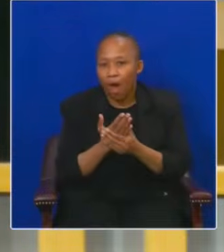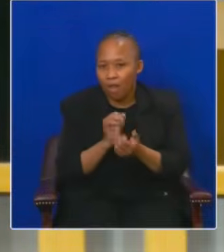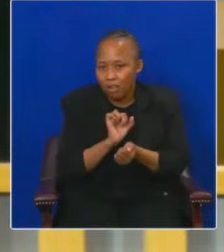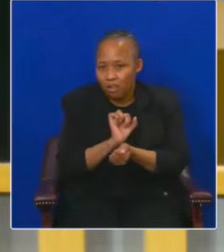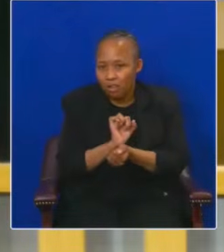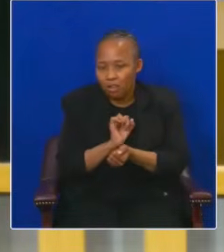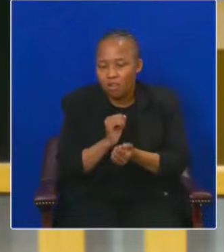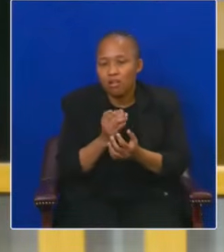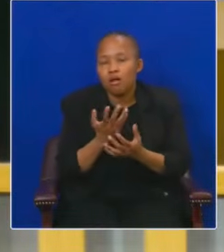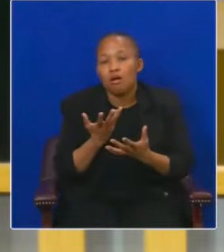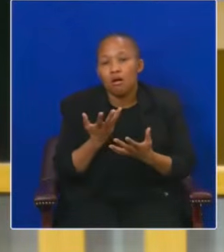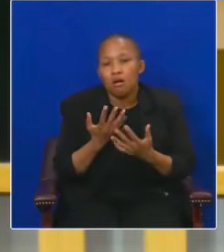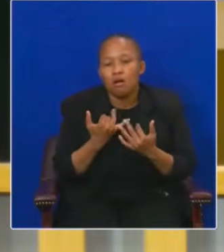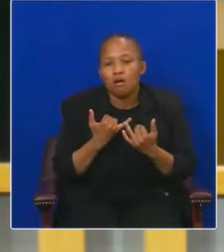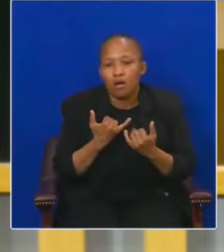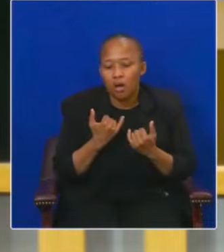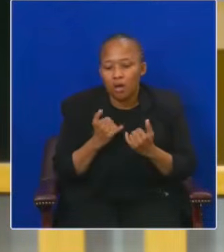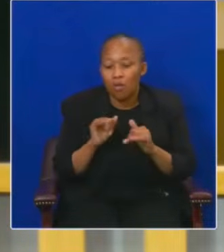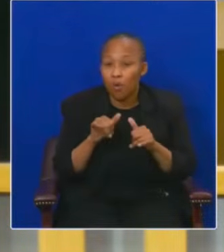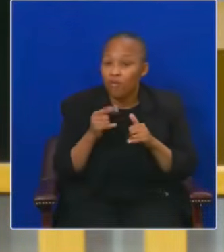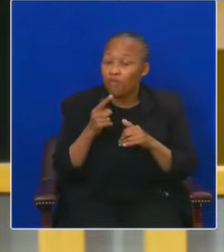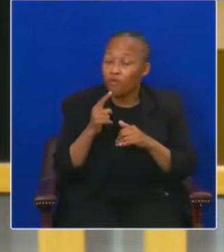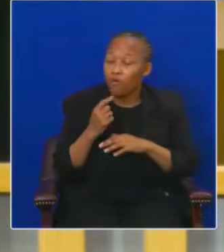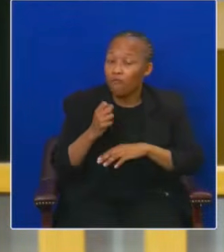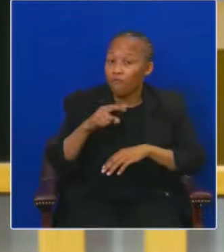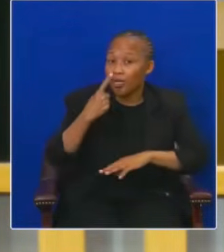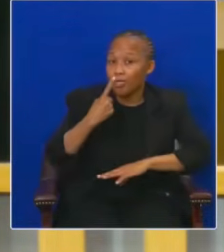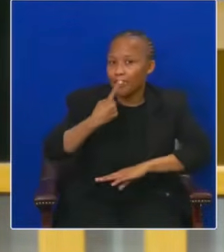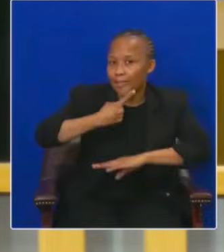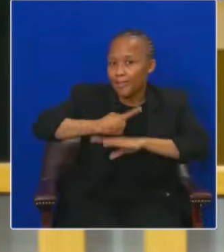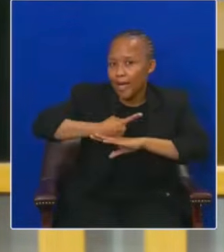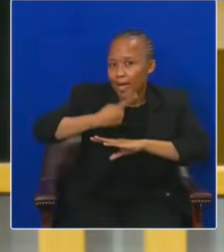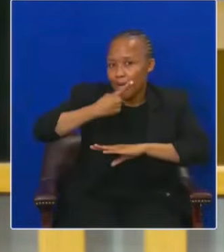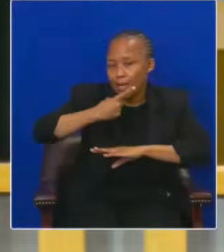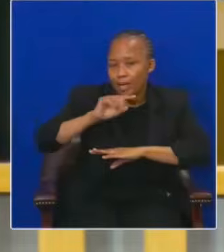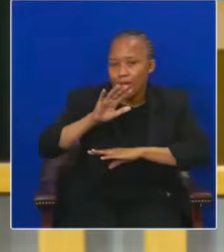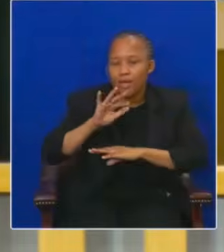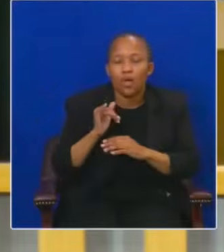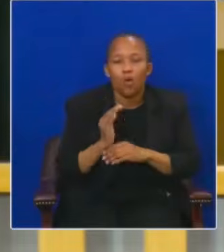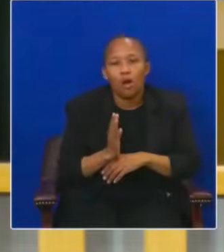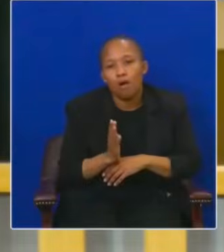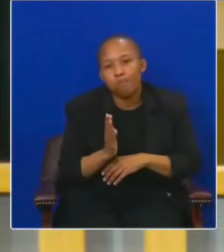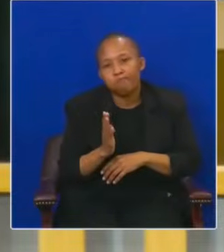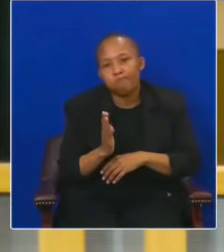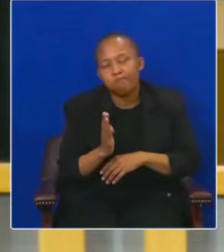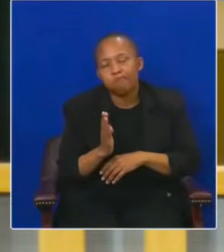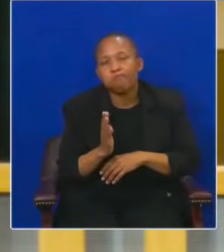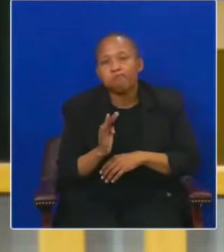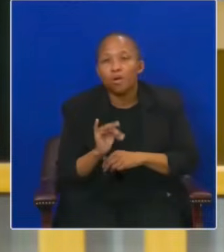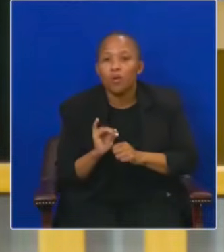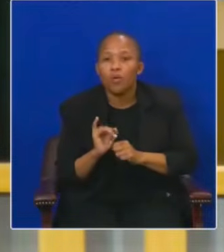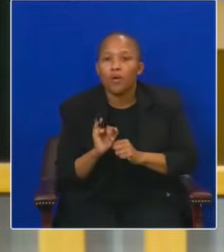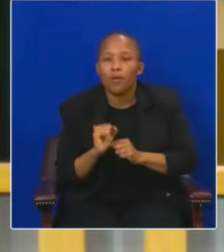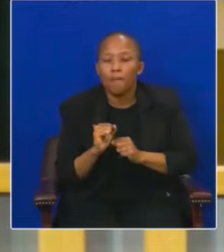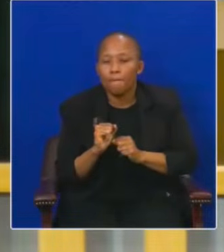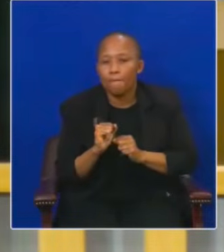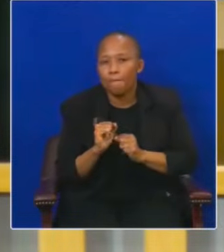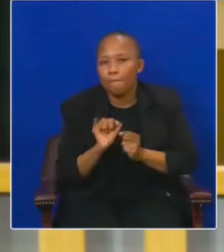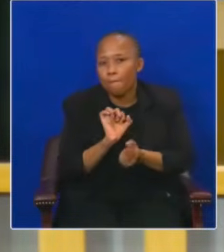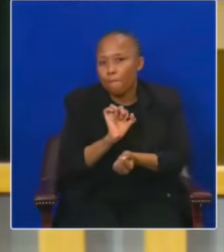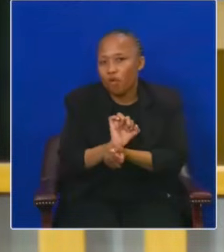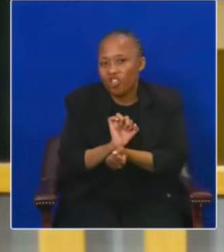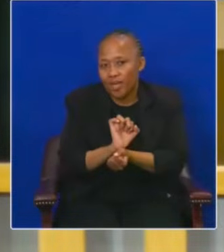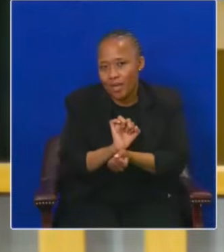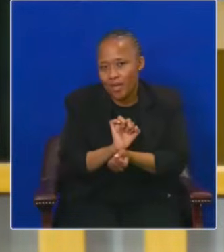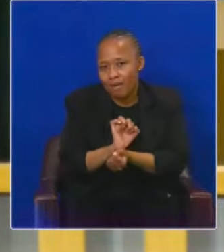come from court, the first day that they are in prison, as in this case, and I asked the question, I'm aware that